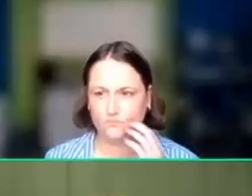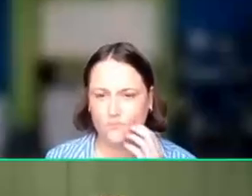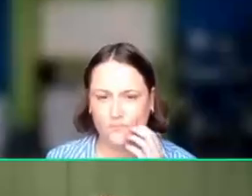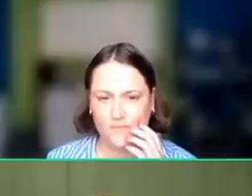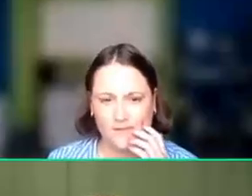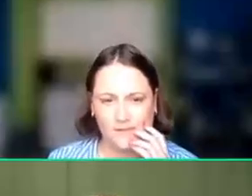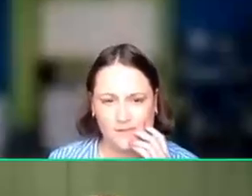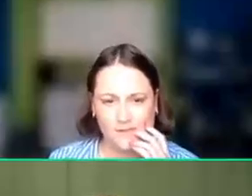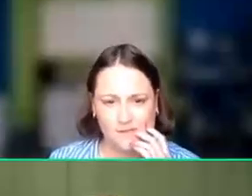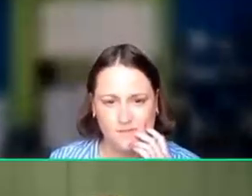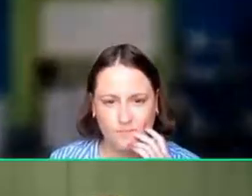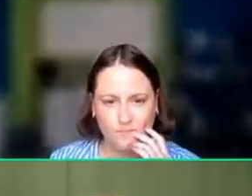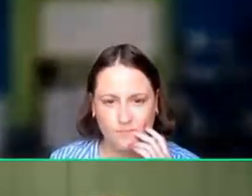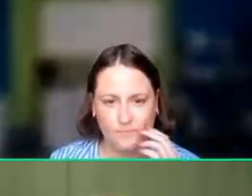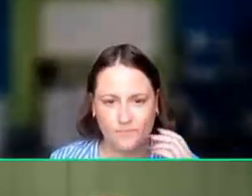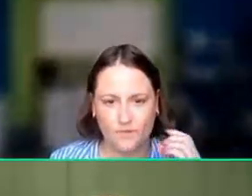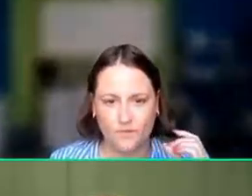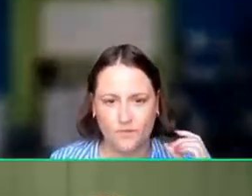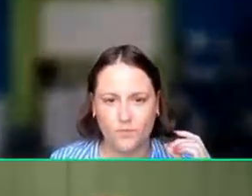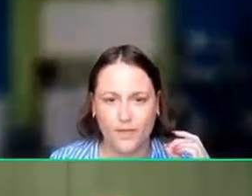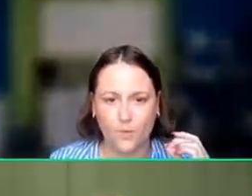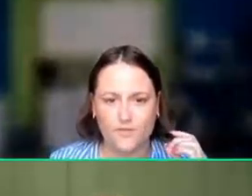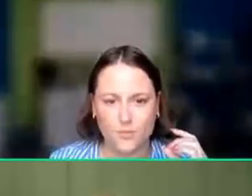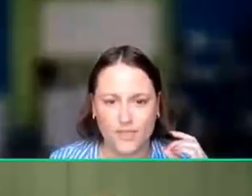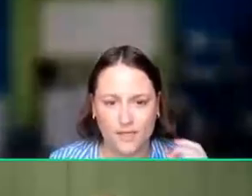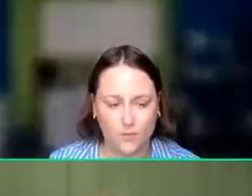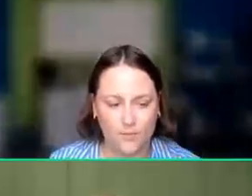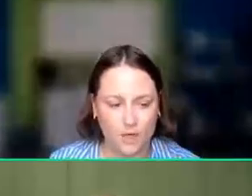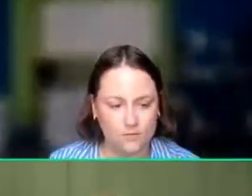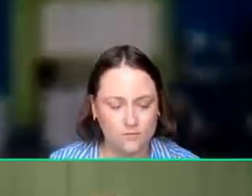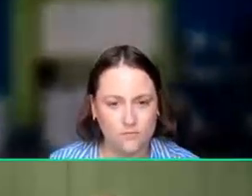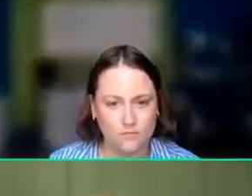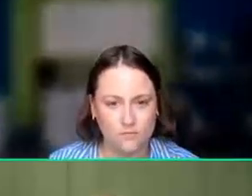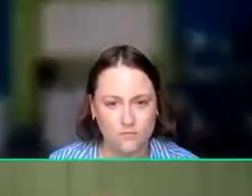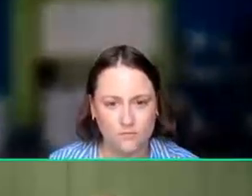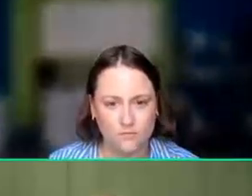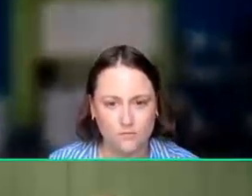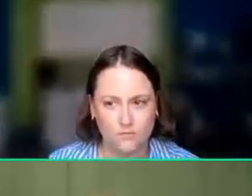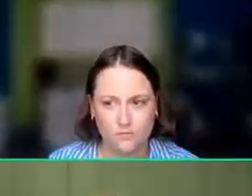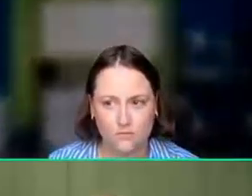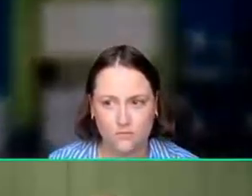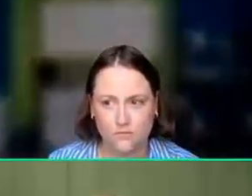Well, the chat's disabled on the participant side. Right, we'll have to put that in the webinar